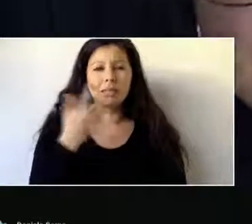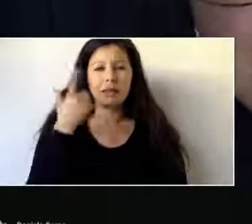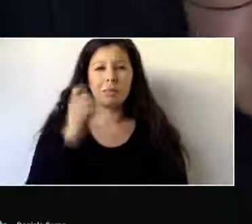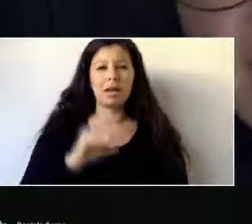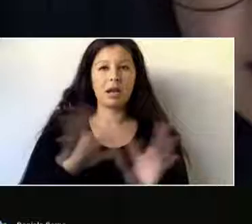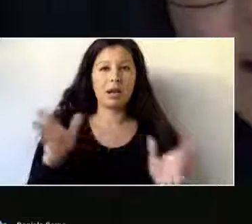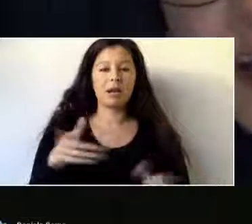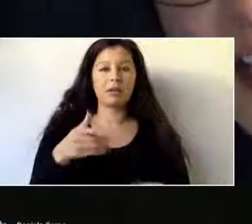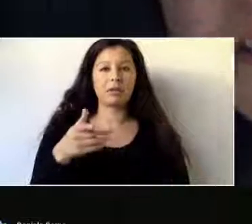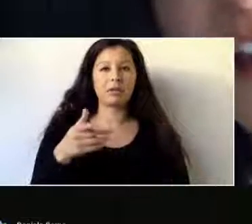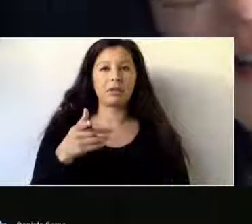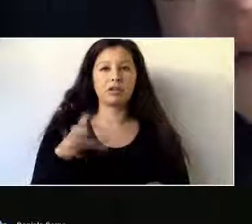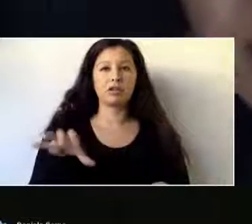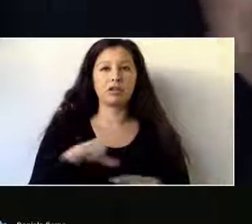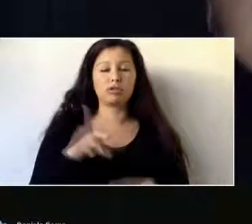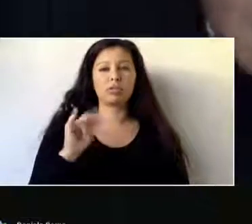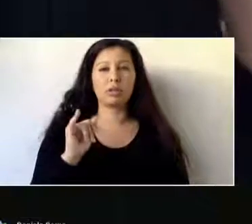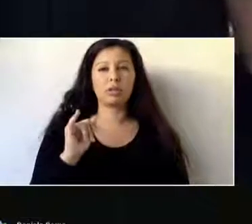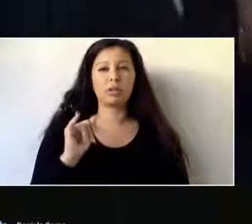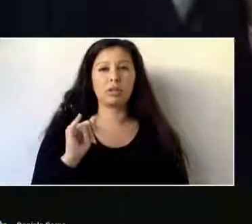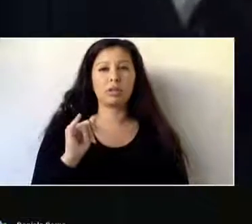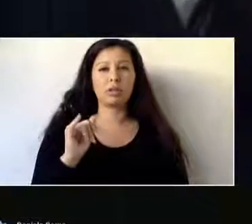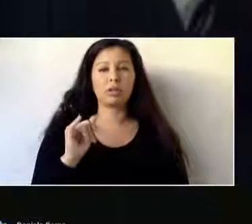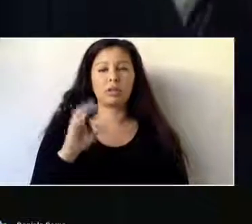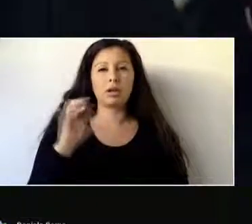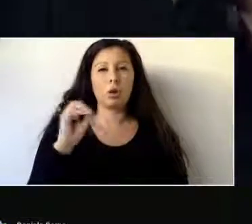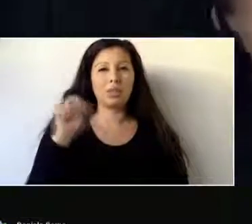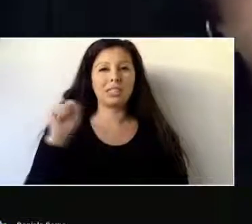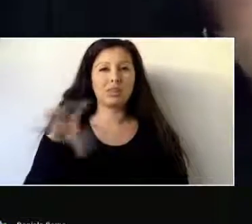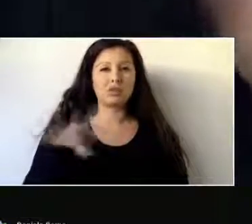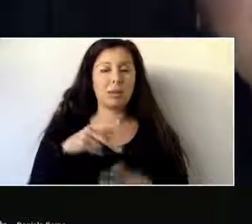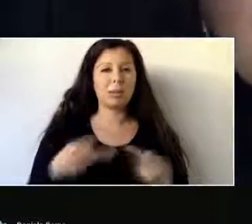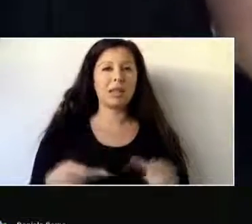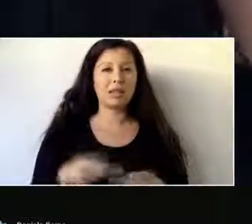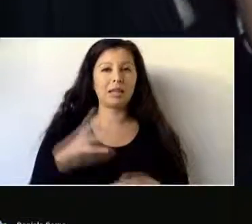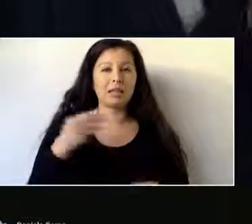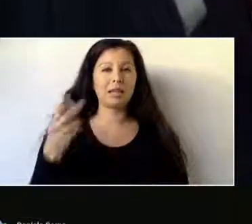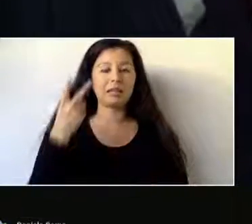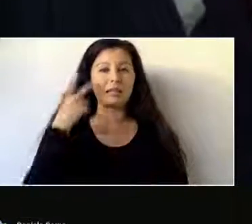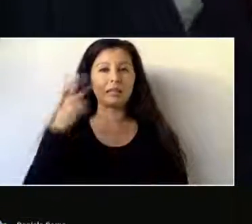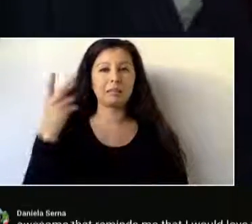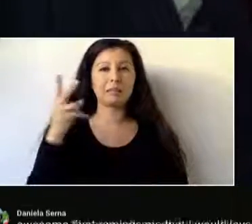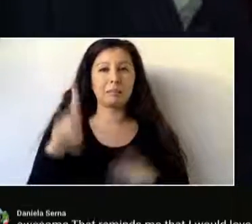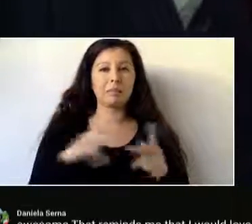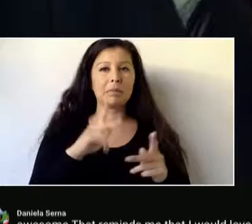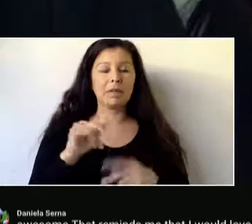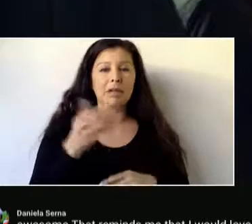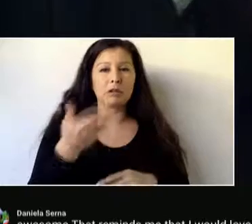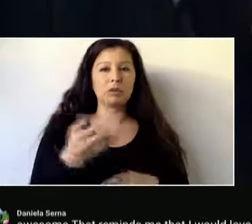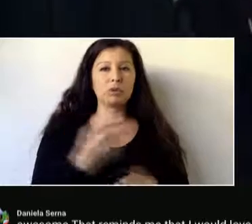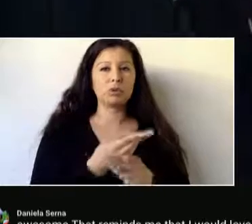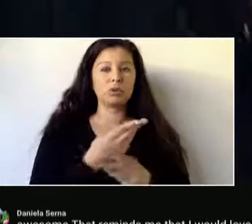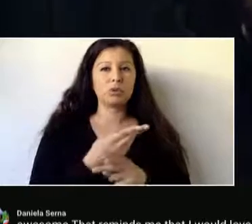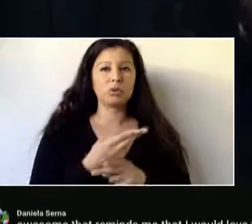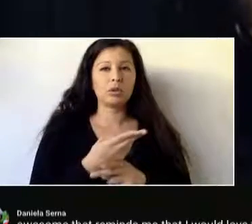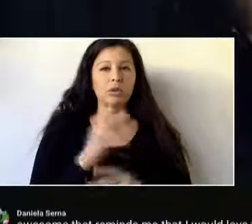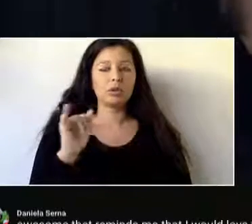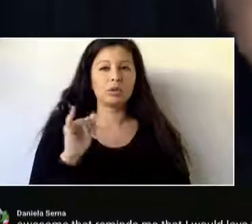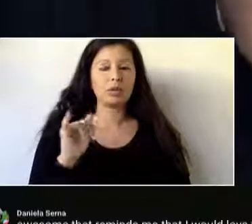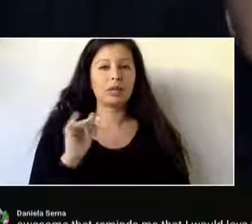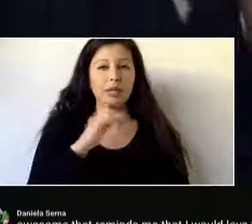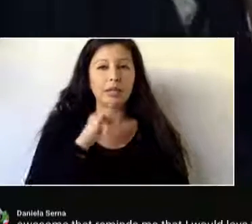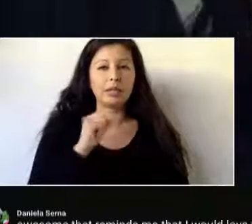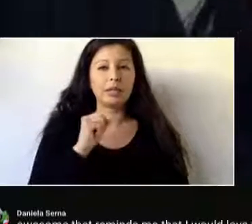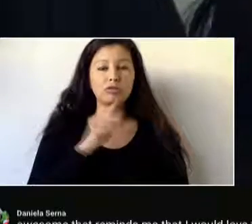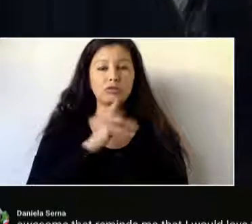obviously doing it like Open Signal, doing events like this and seeing folks like you doing this, like is